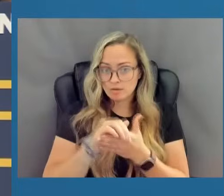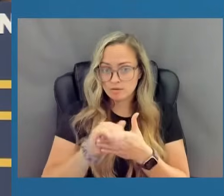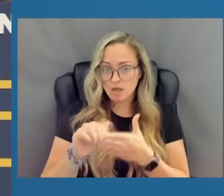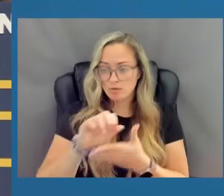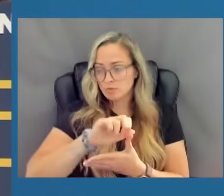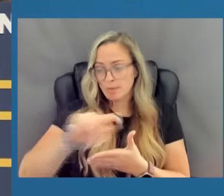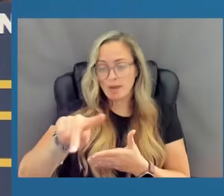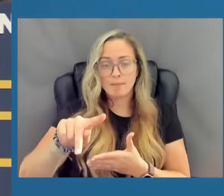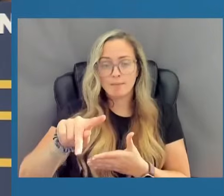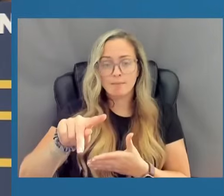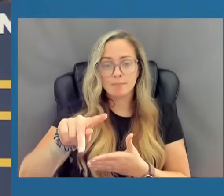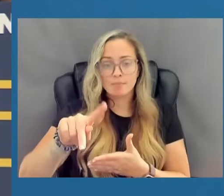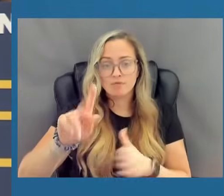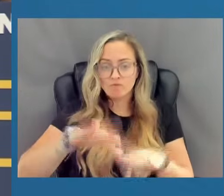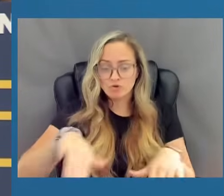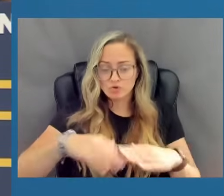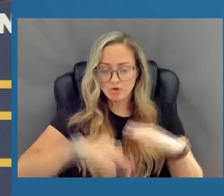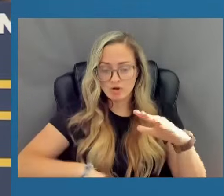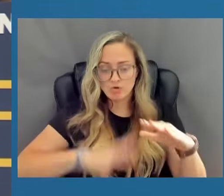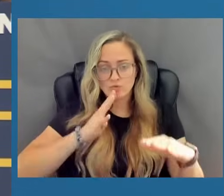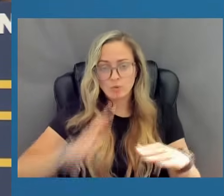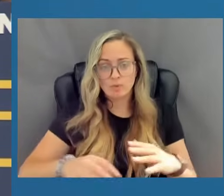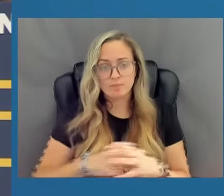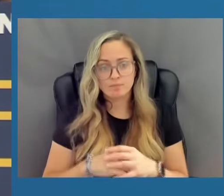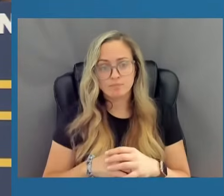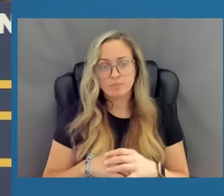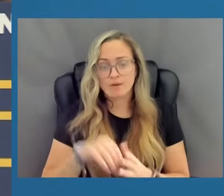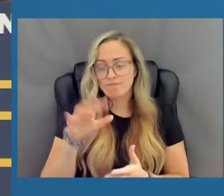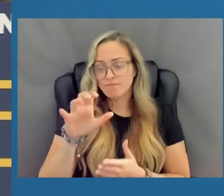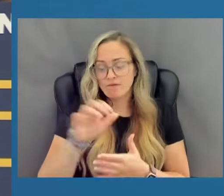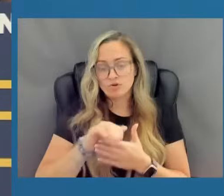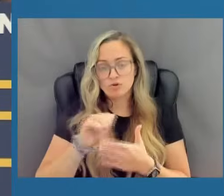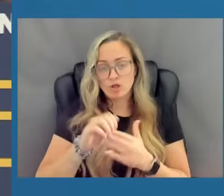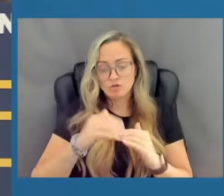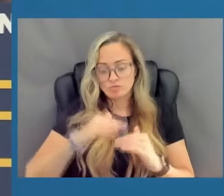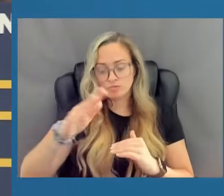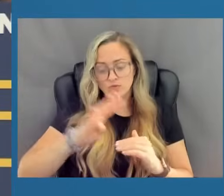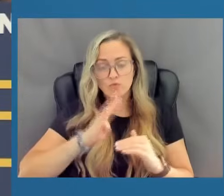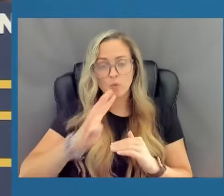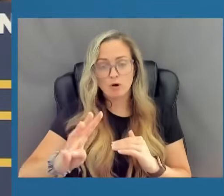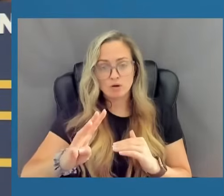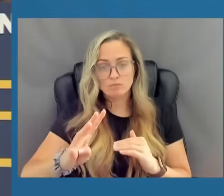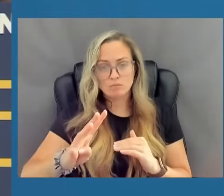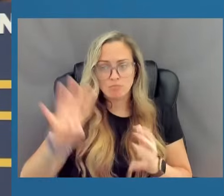their pockets for children under the age of 4, $500 for older children. That adds up.